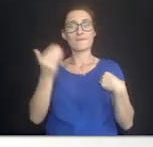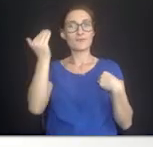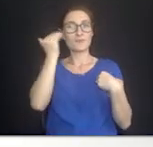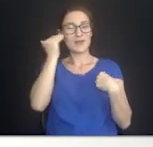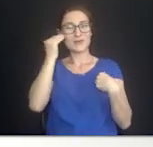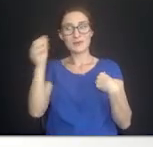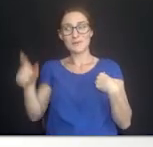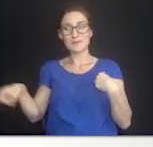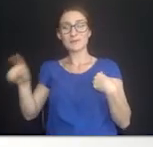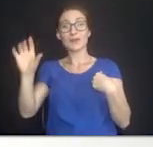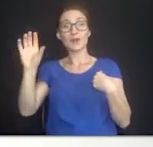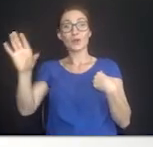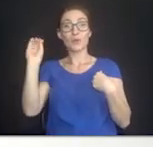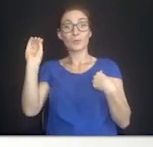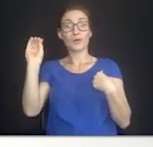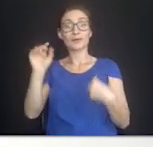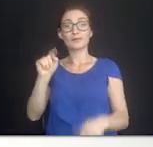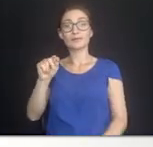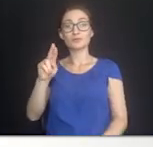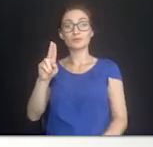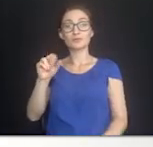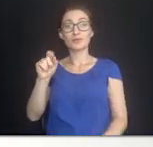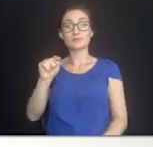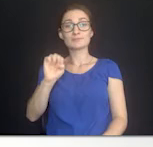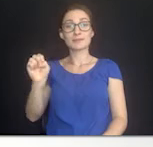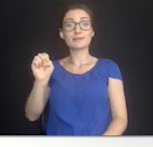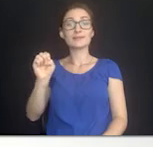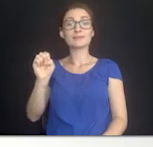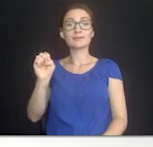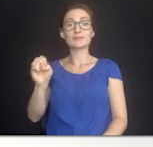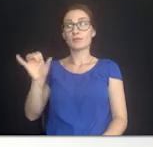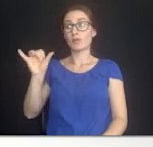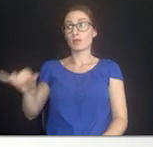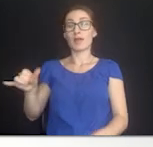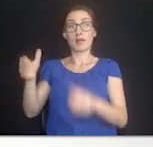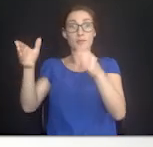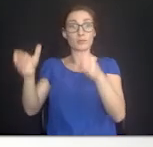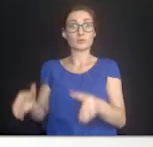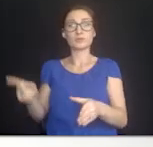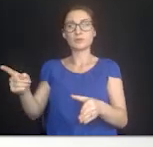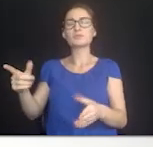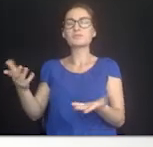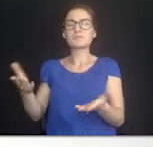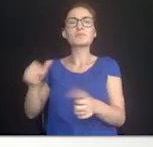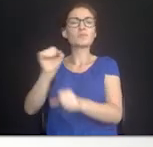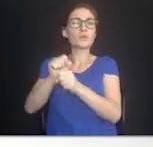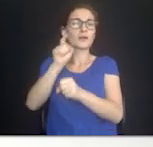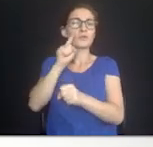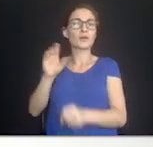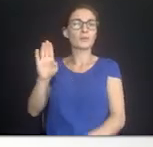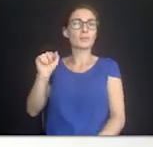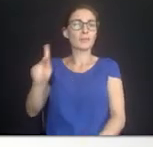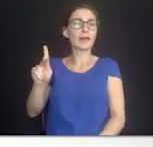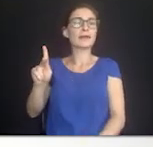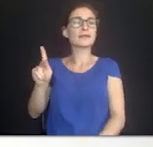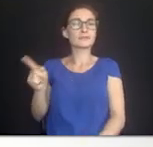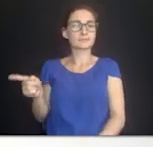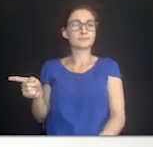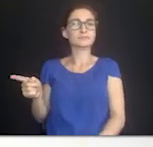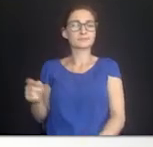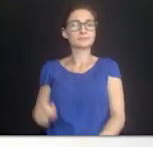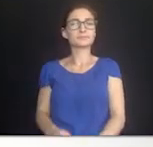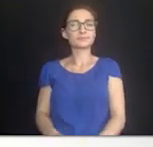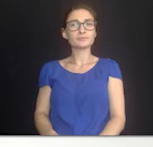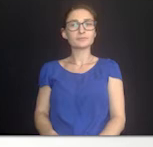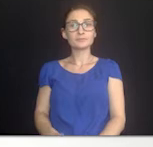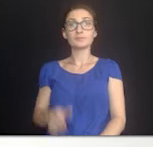a corporate trustee, right? And corporate trustees essentially work for the bank, and they are going to be